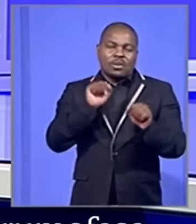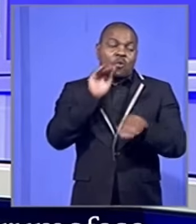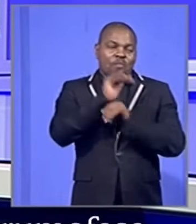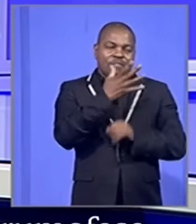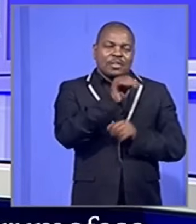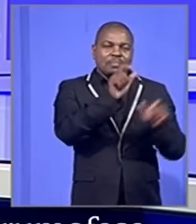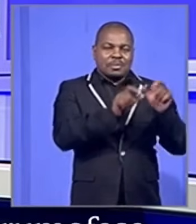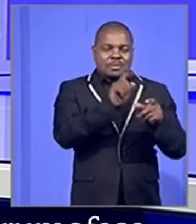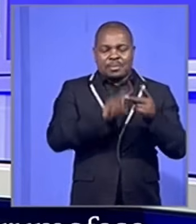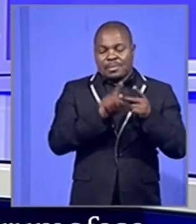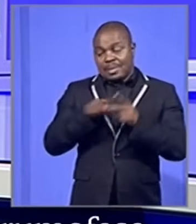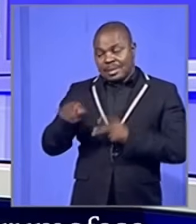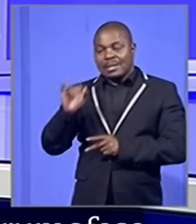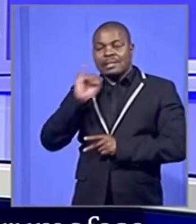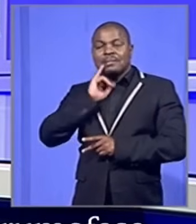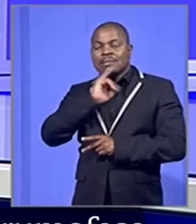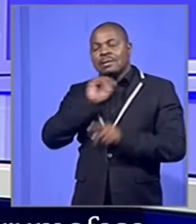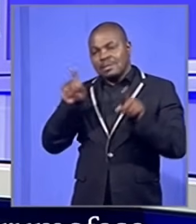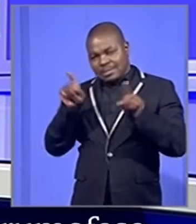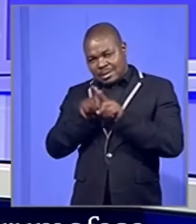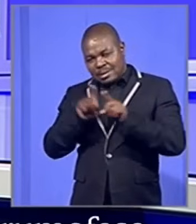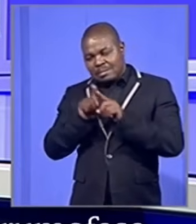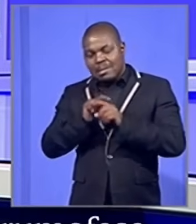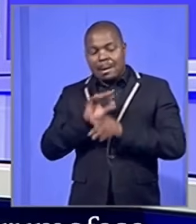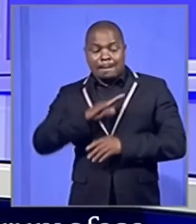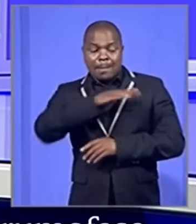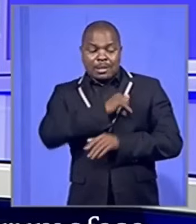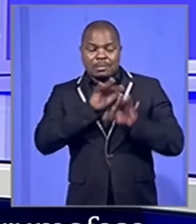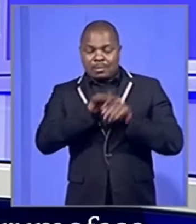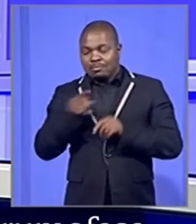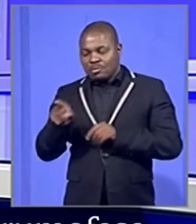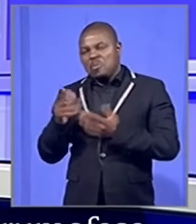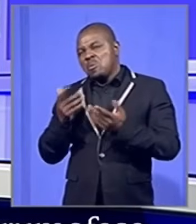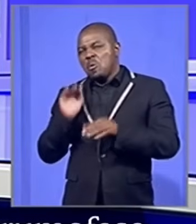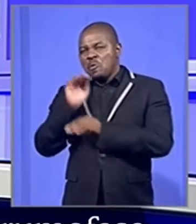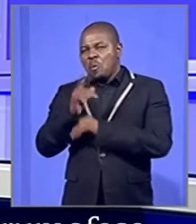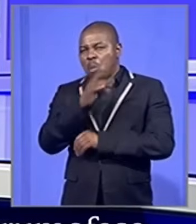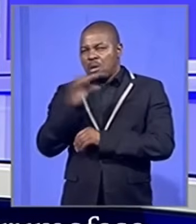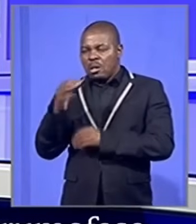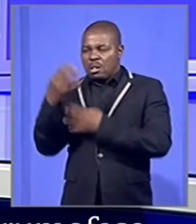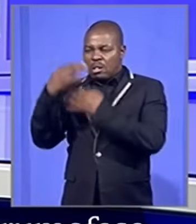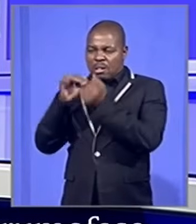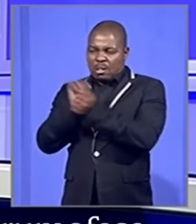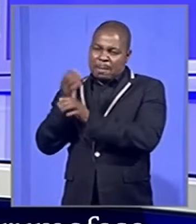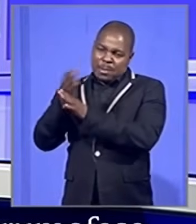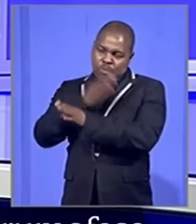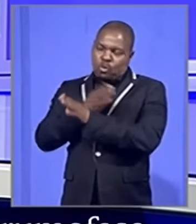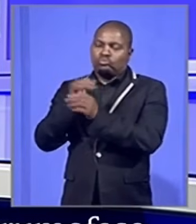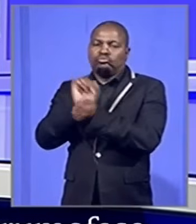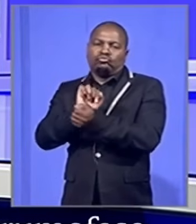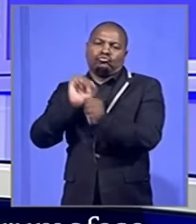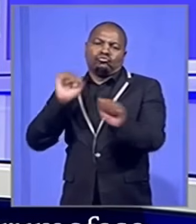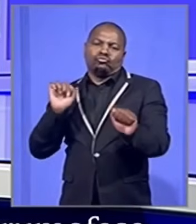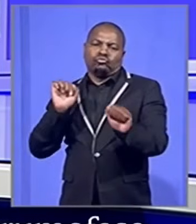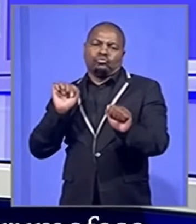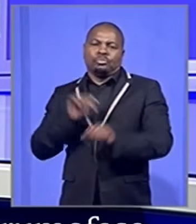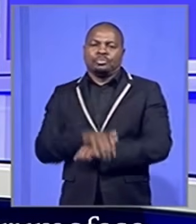fao Israel le yona e lokolotšego mapalestina a fetago 100 ao a bego a golegilwe ka dikgolegong